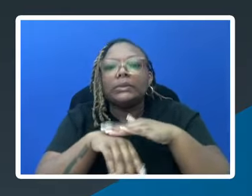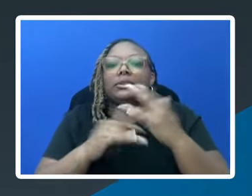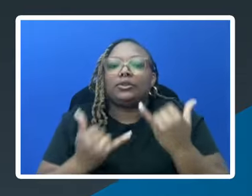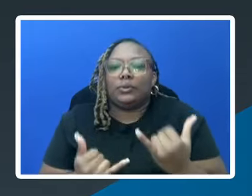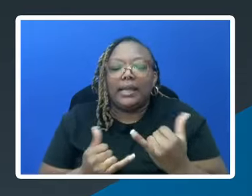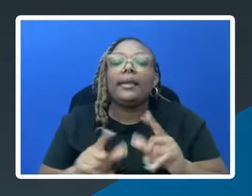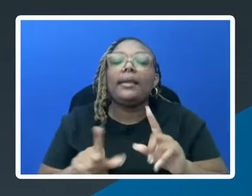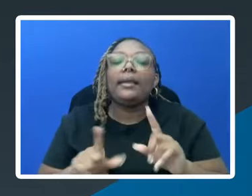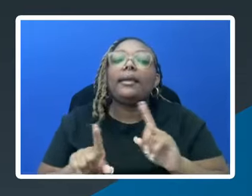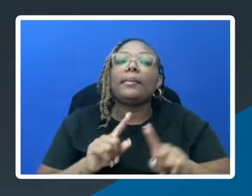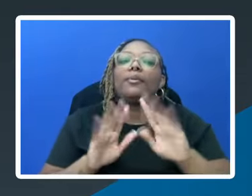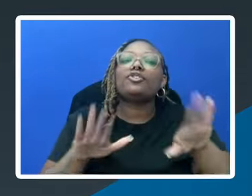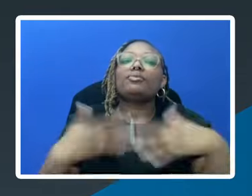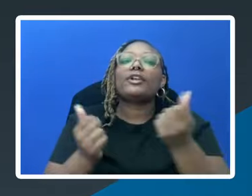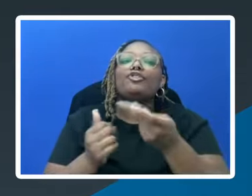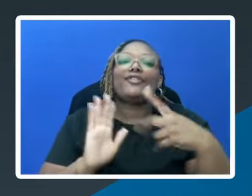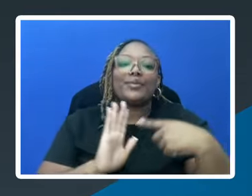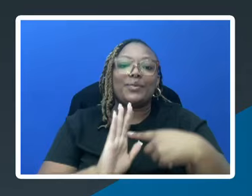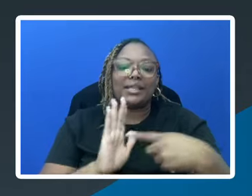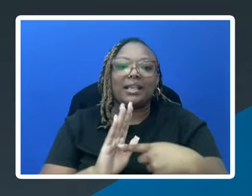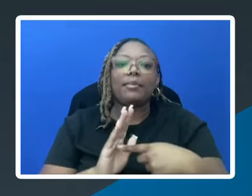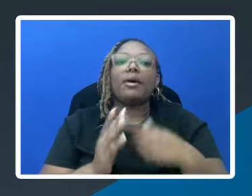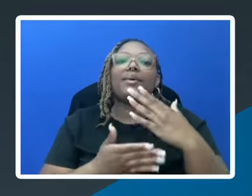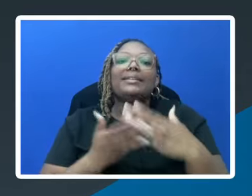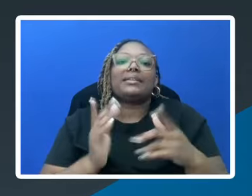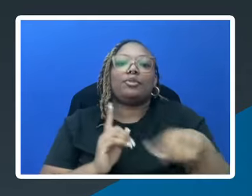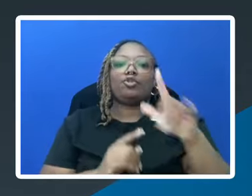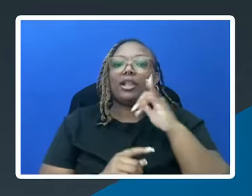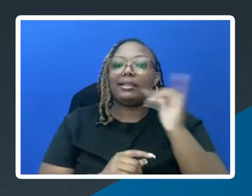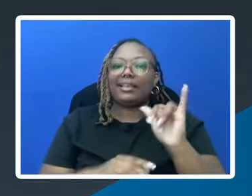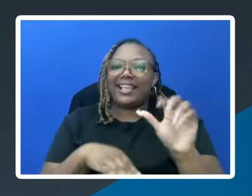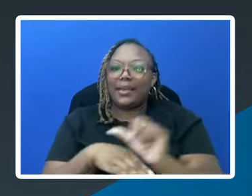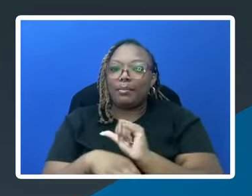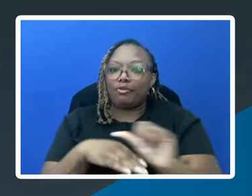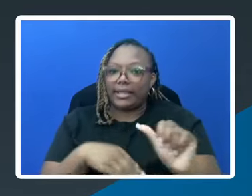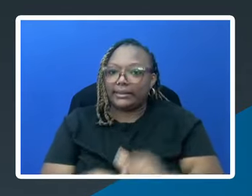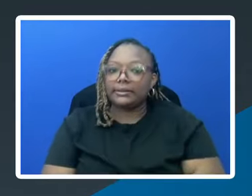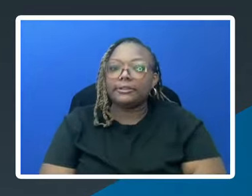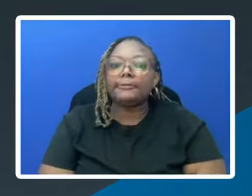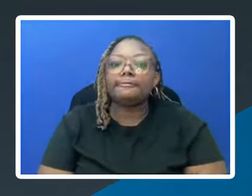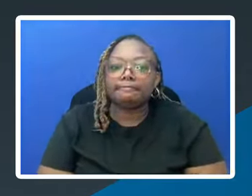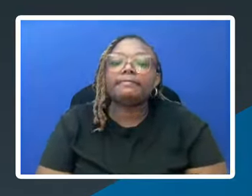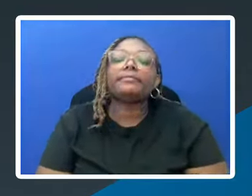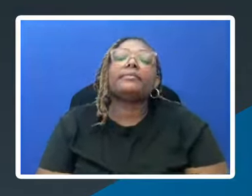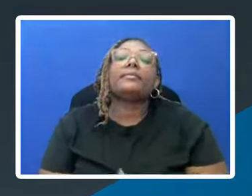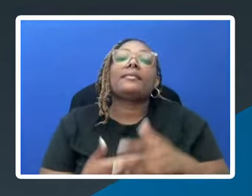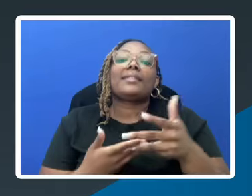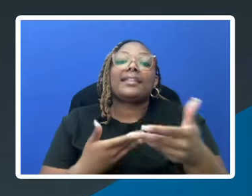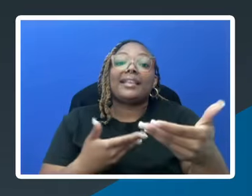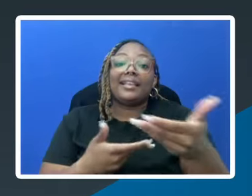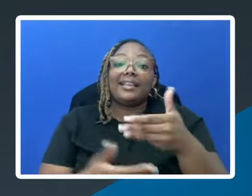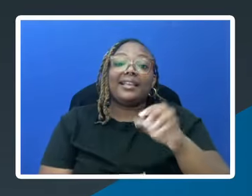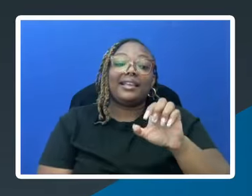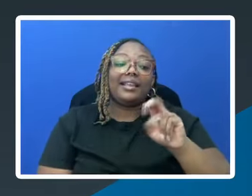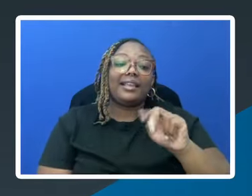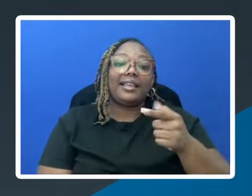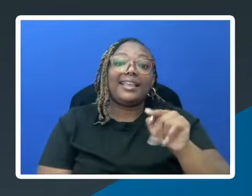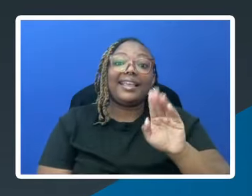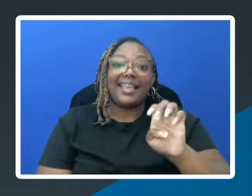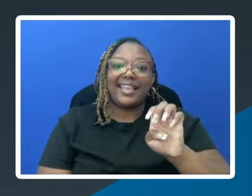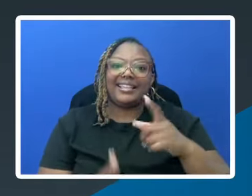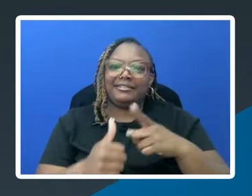couple examples of what some of these look like in practice. Engaged is one of my favorites. It's amazing when